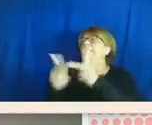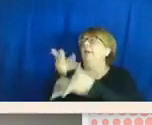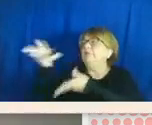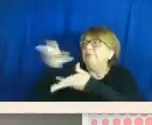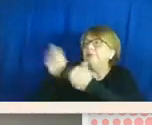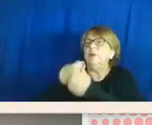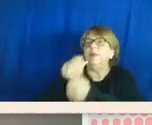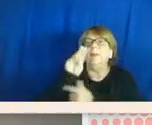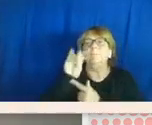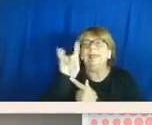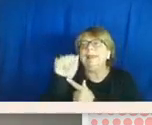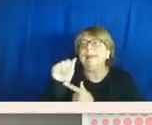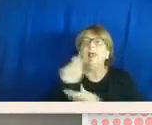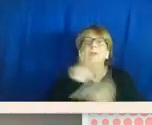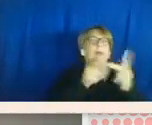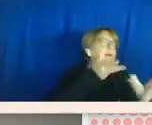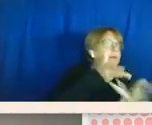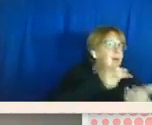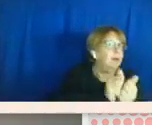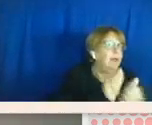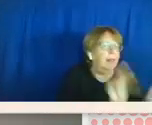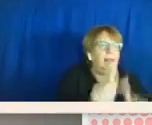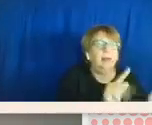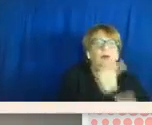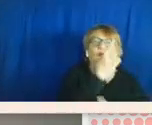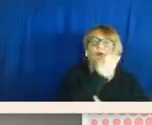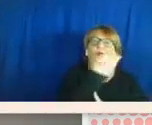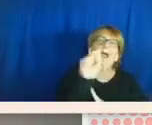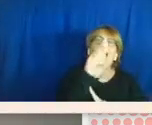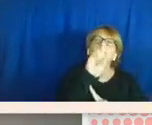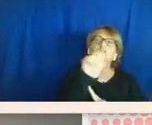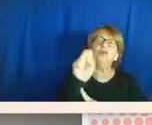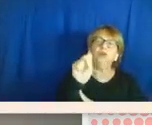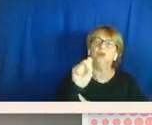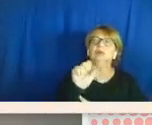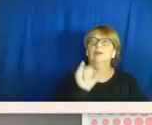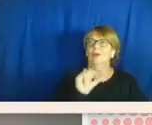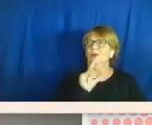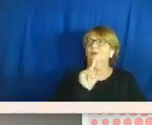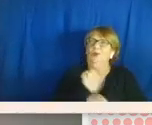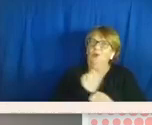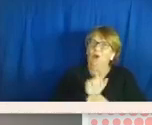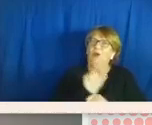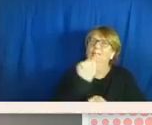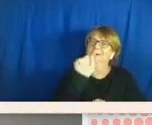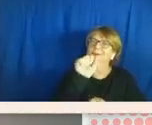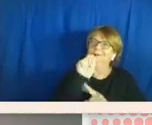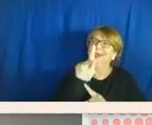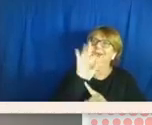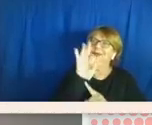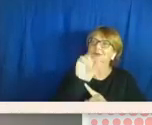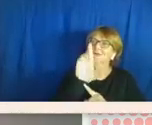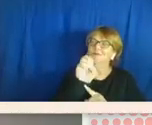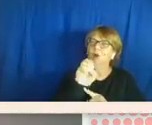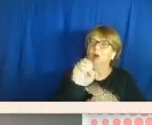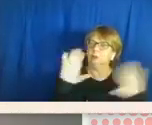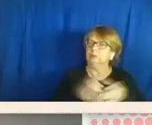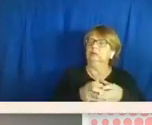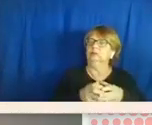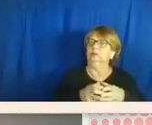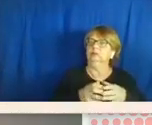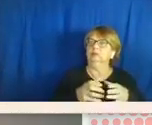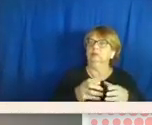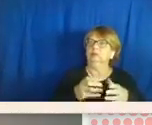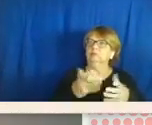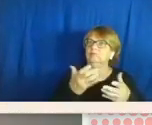with grassroots. These were the working task forces that made it happen. And there was